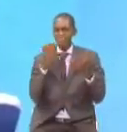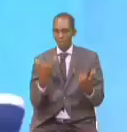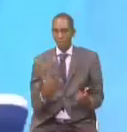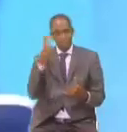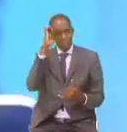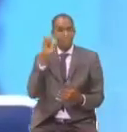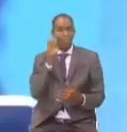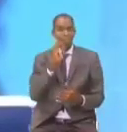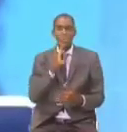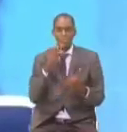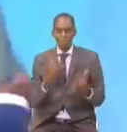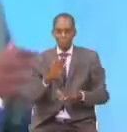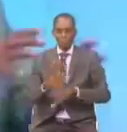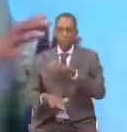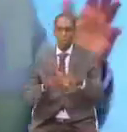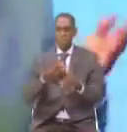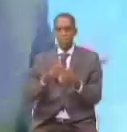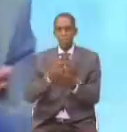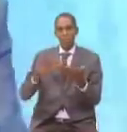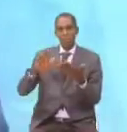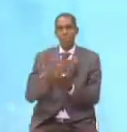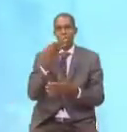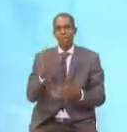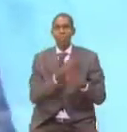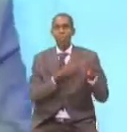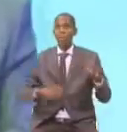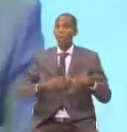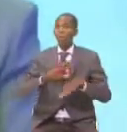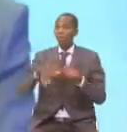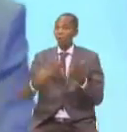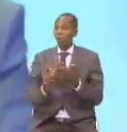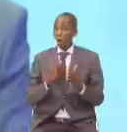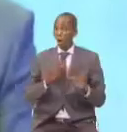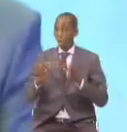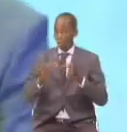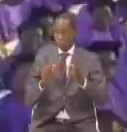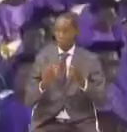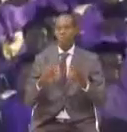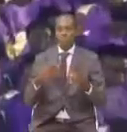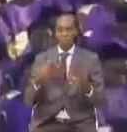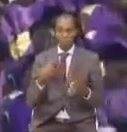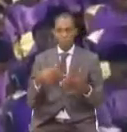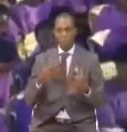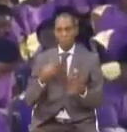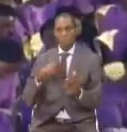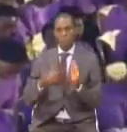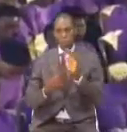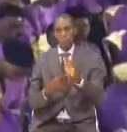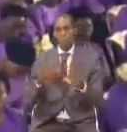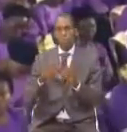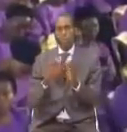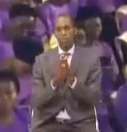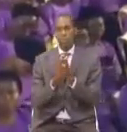in the righteousness of the Lord. All that I've explained now, let me read to you from verse 7. In verse 7,